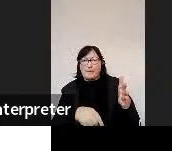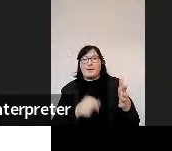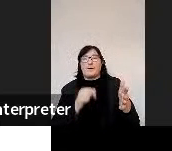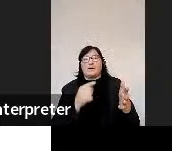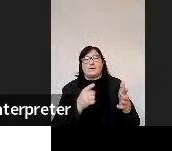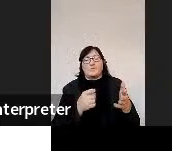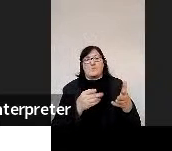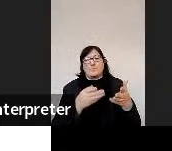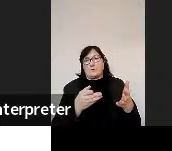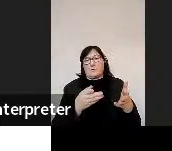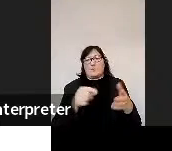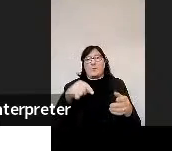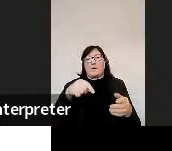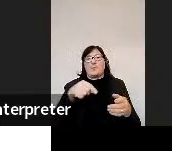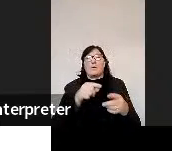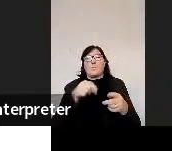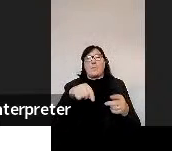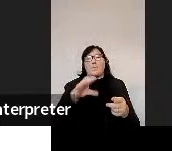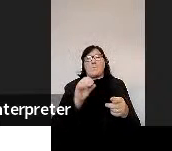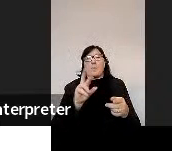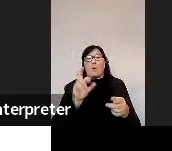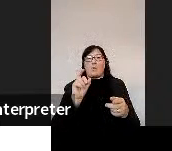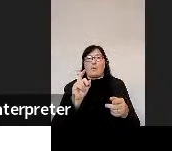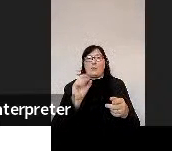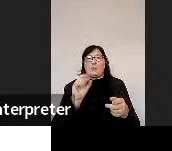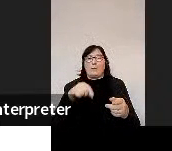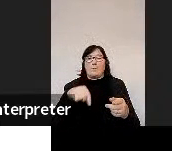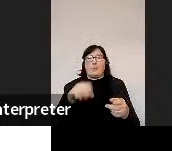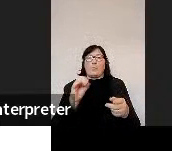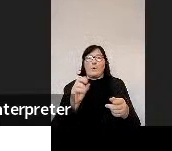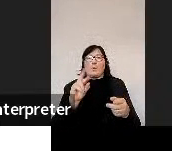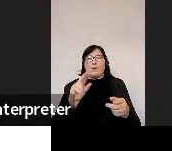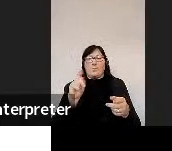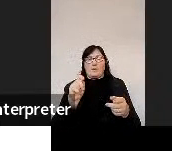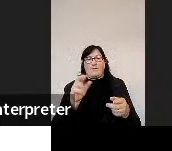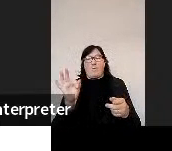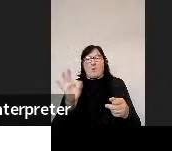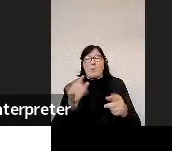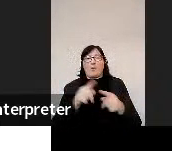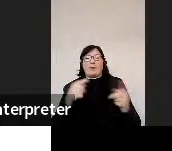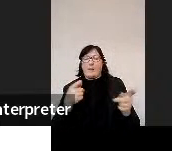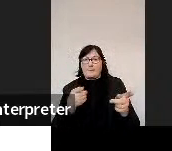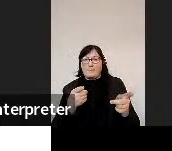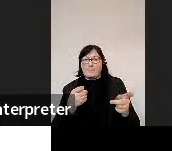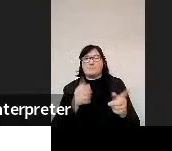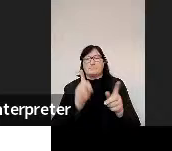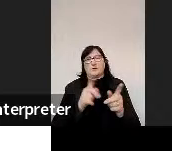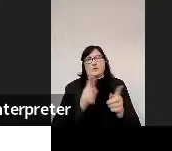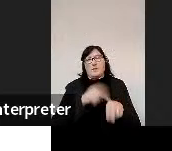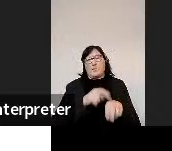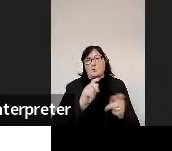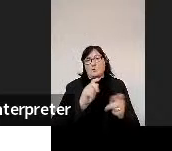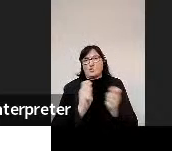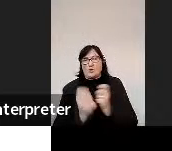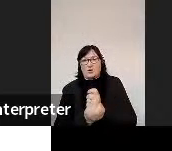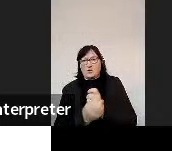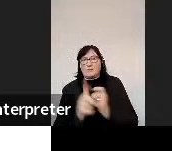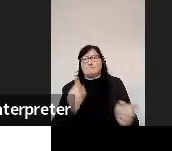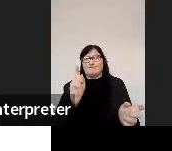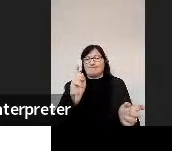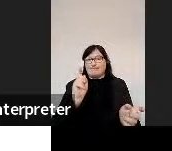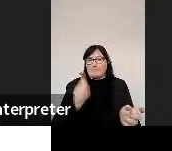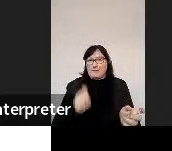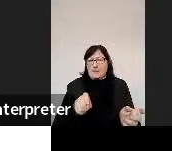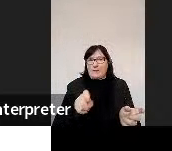portfolio type. If the portfolio type is individual, you would need to change it, and you do that by clicking on this button with 3